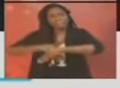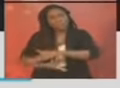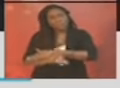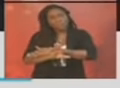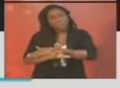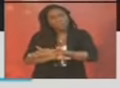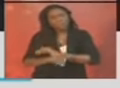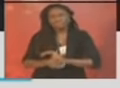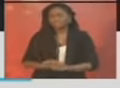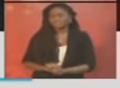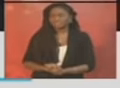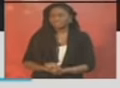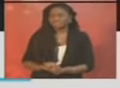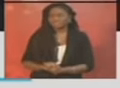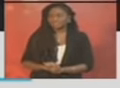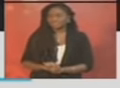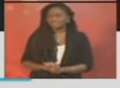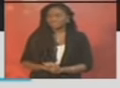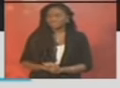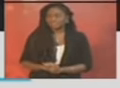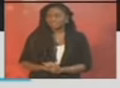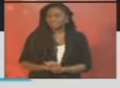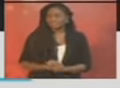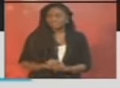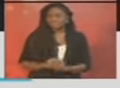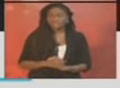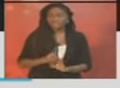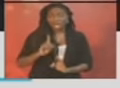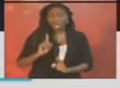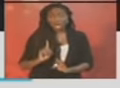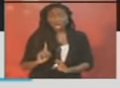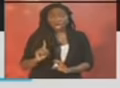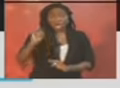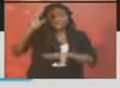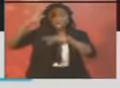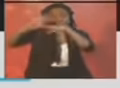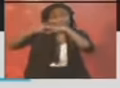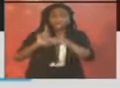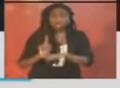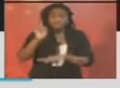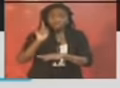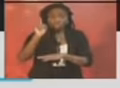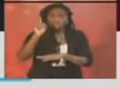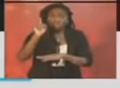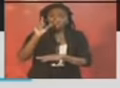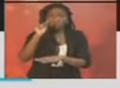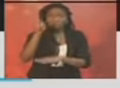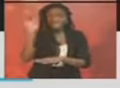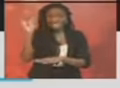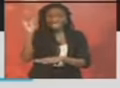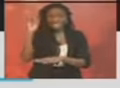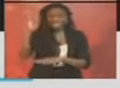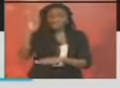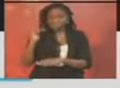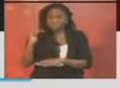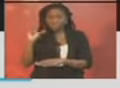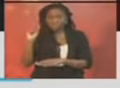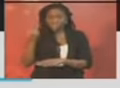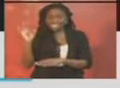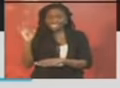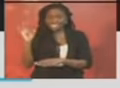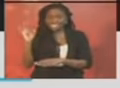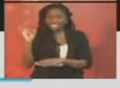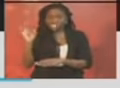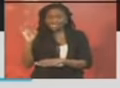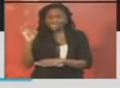2019, and 2020. The top line represents 2018, the middle line 2019, and the